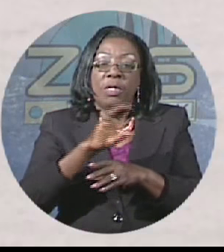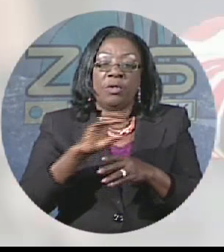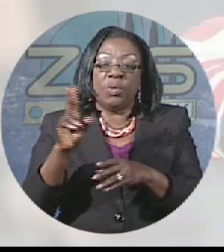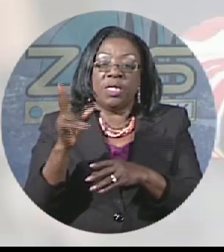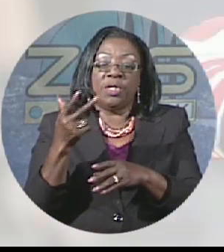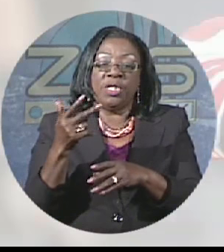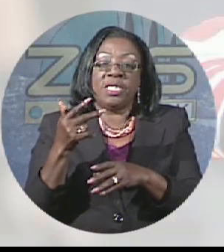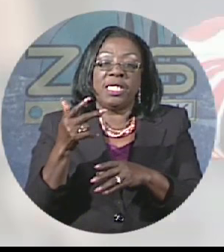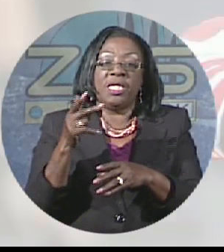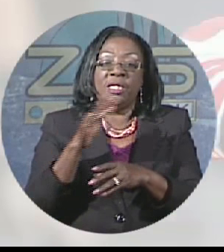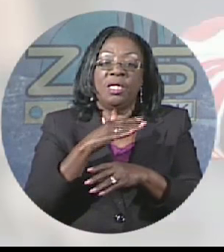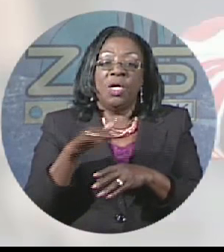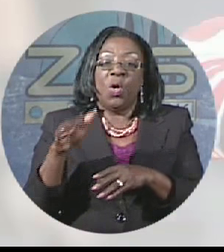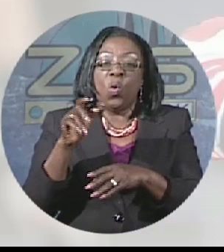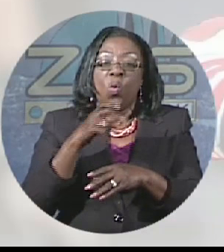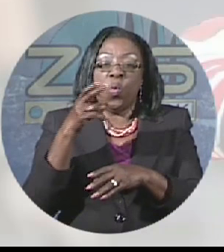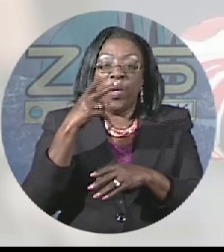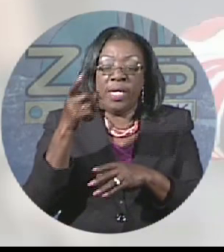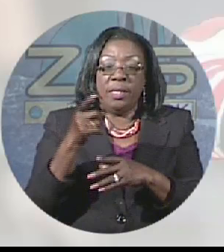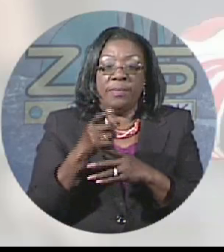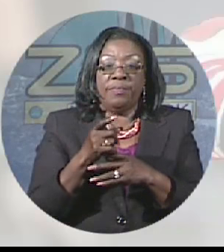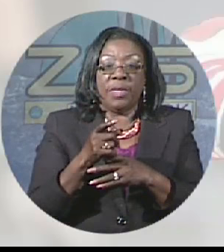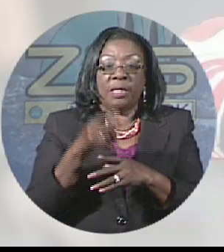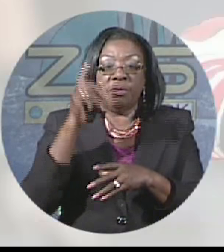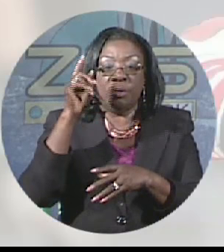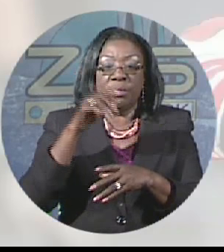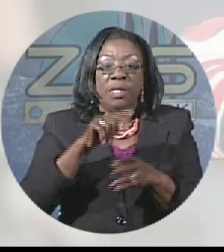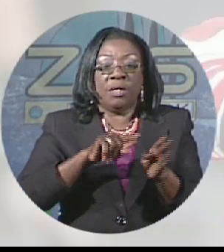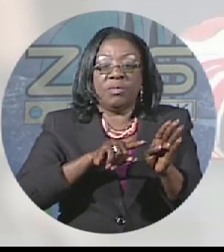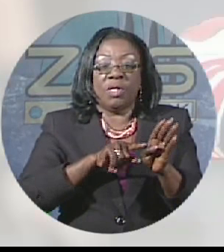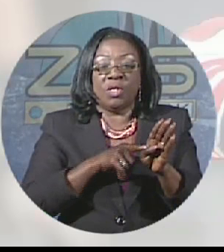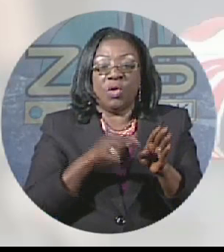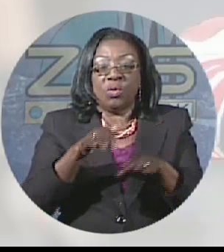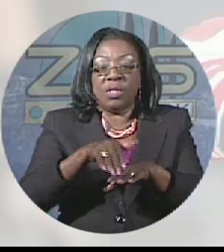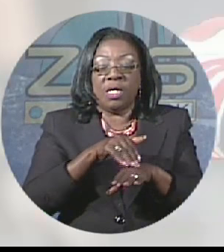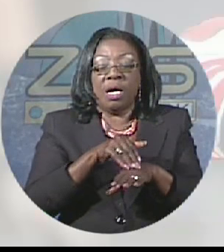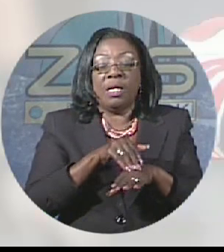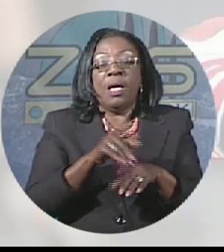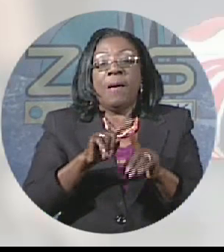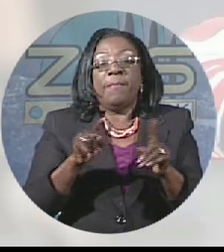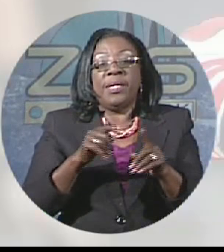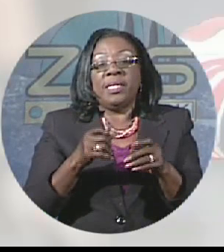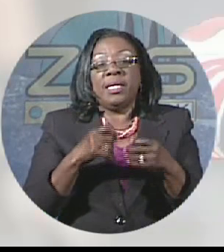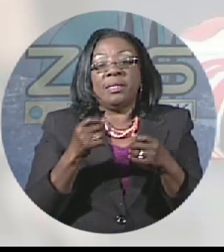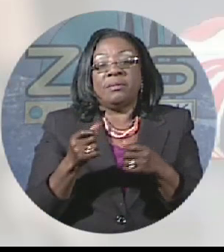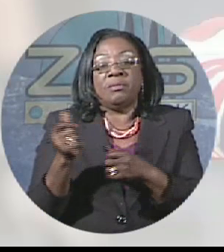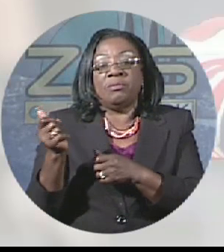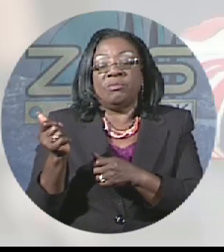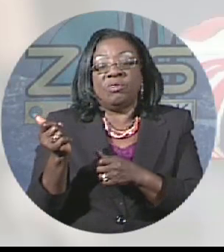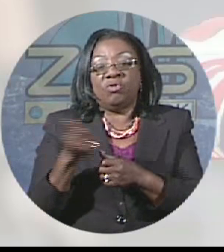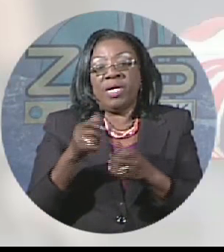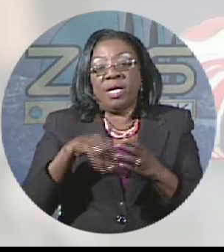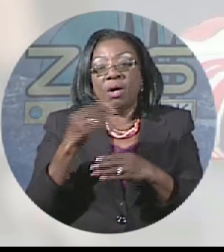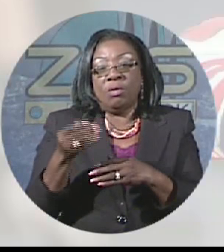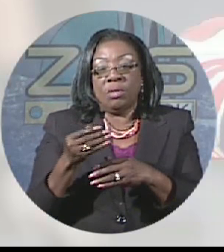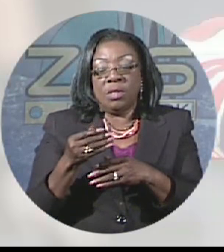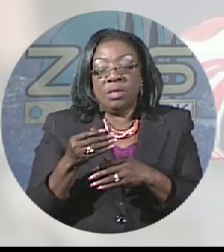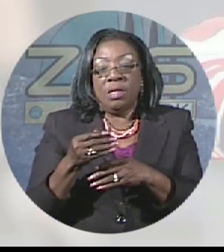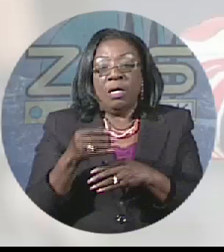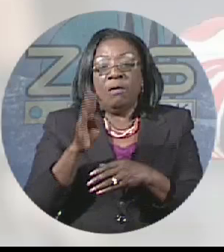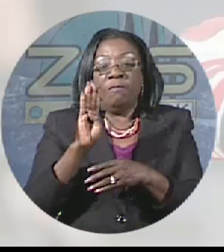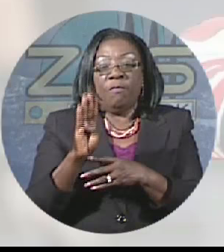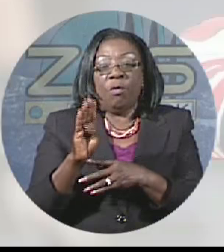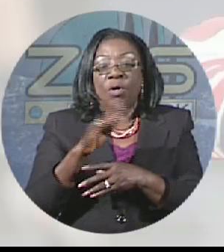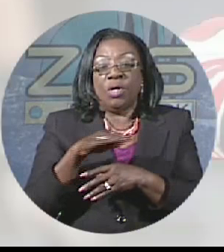Clinton. As for Lucius Fox, he got off to a slow start, going 0-for-4 with 4 strikeouts for Bowling Green. They lost to